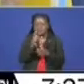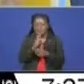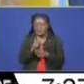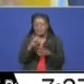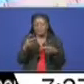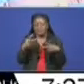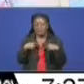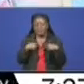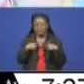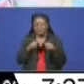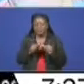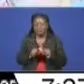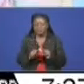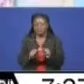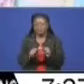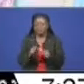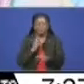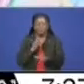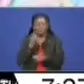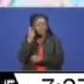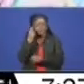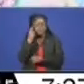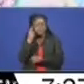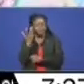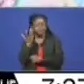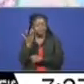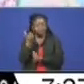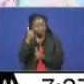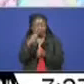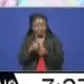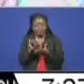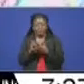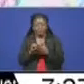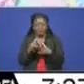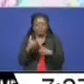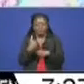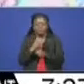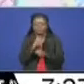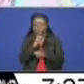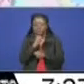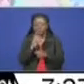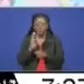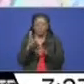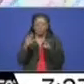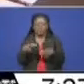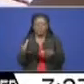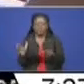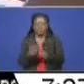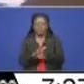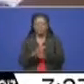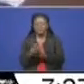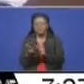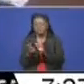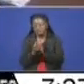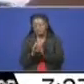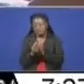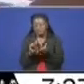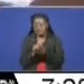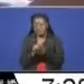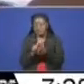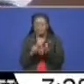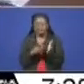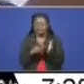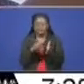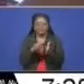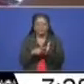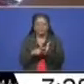basis. And so our thought was to remember that and make certain that we could fill that need. I'm from the U.S. Virgin Islands, and of